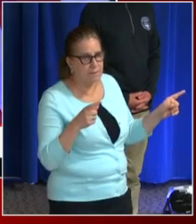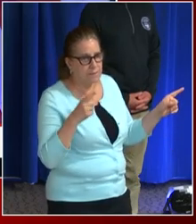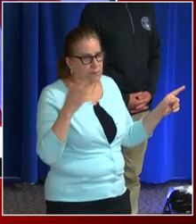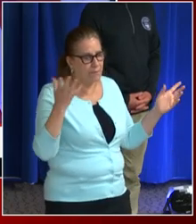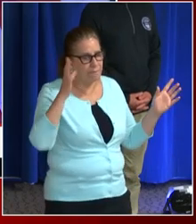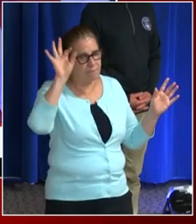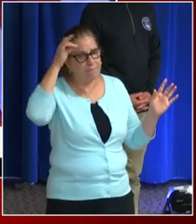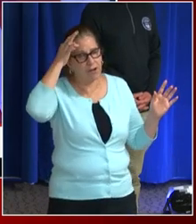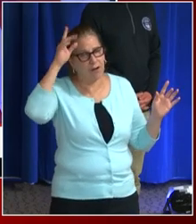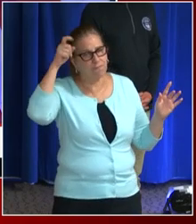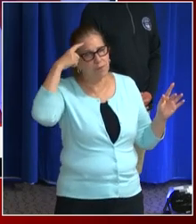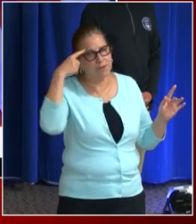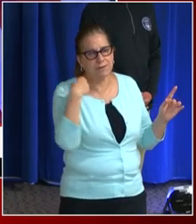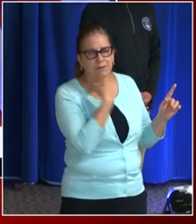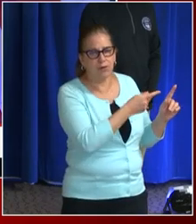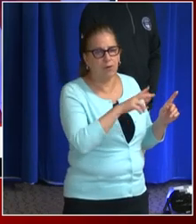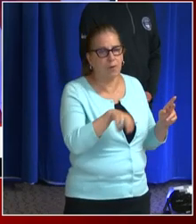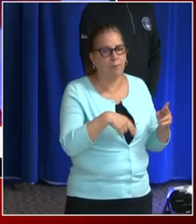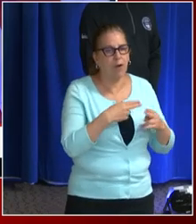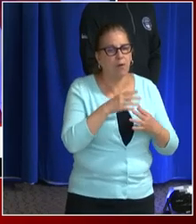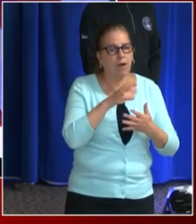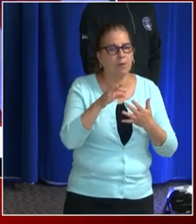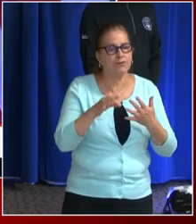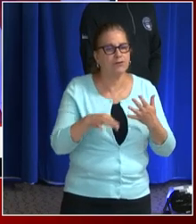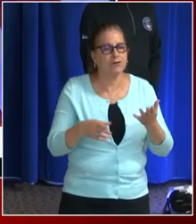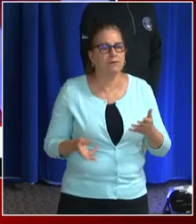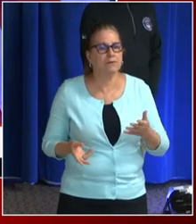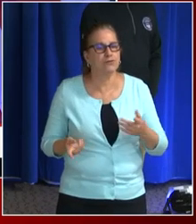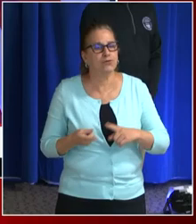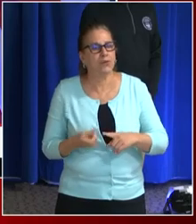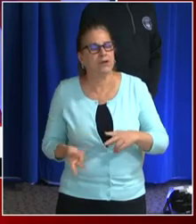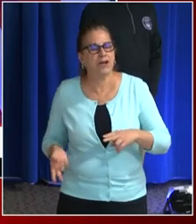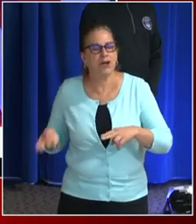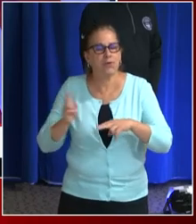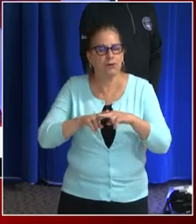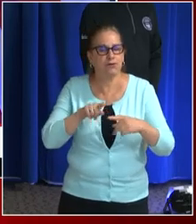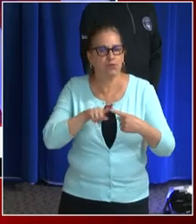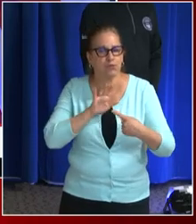options for increasing and showing force in DC?